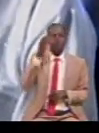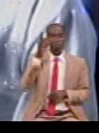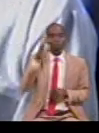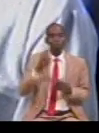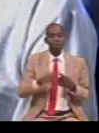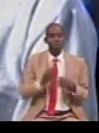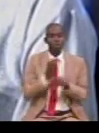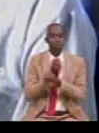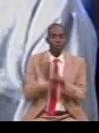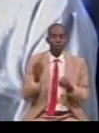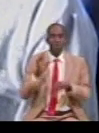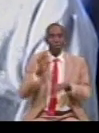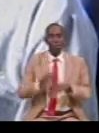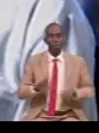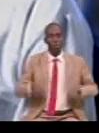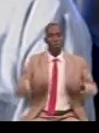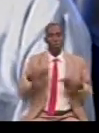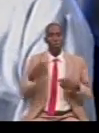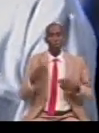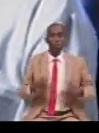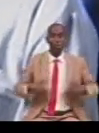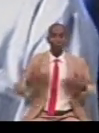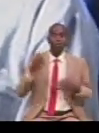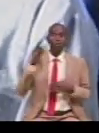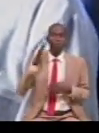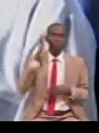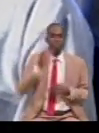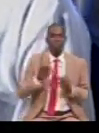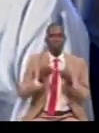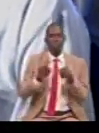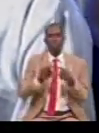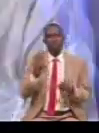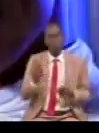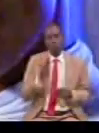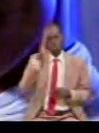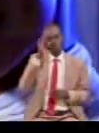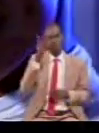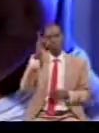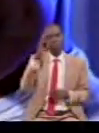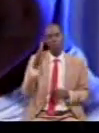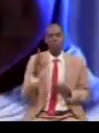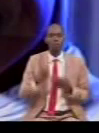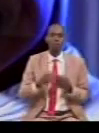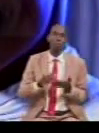the Lord will keep him for us, and the Lord will use him mightily to the glory of his name.